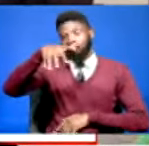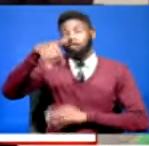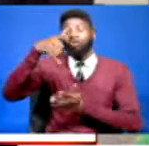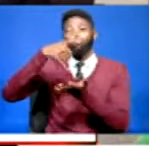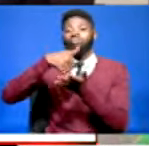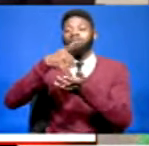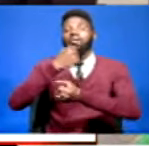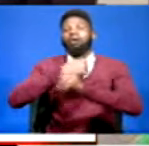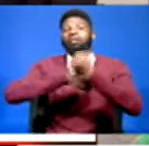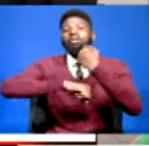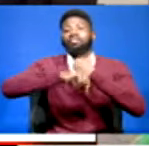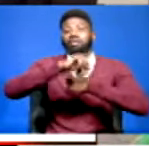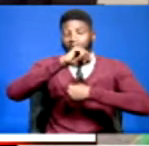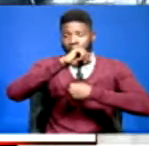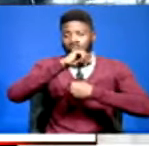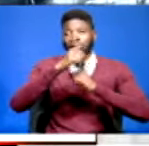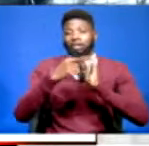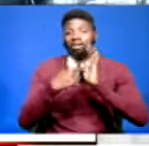planting that has been